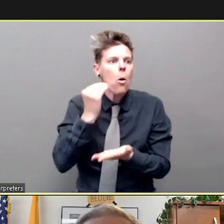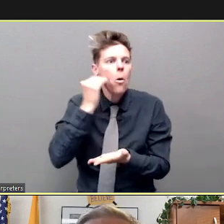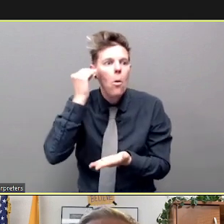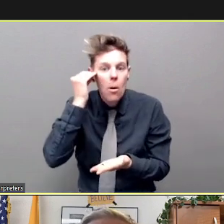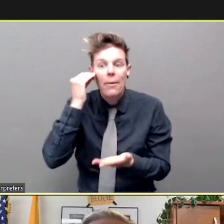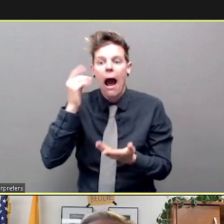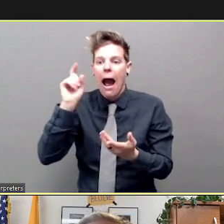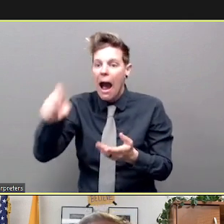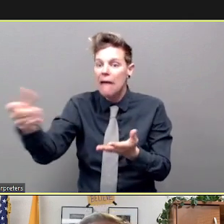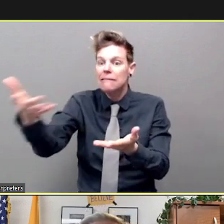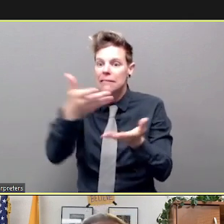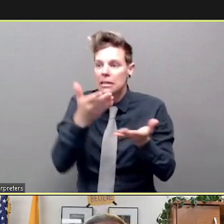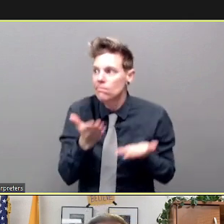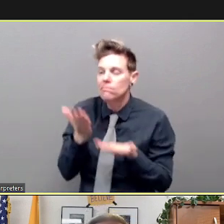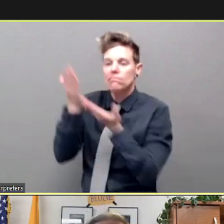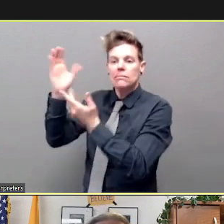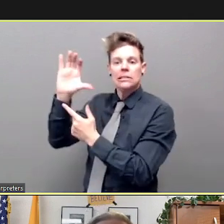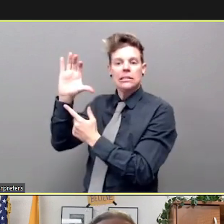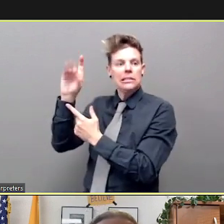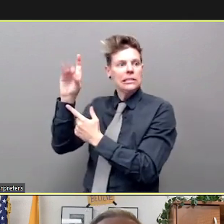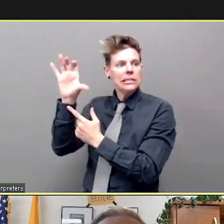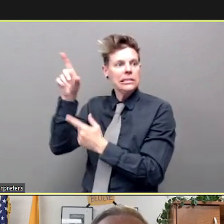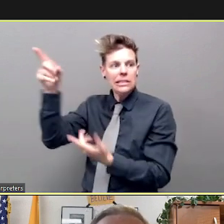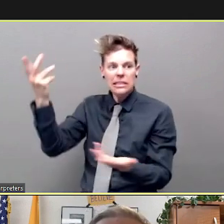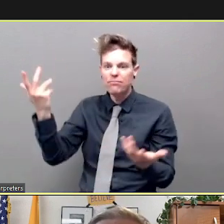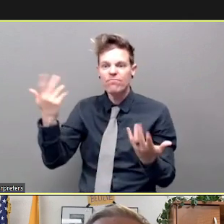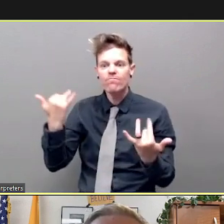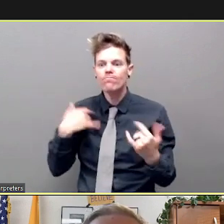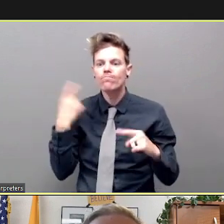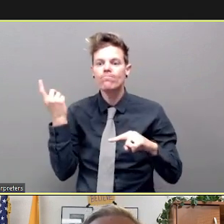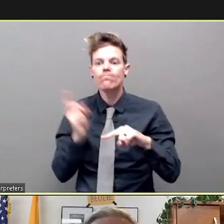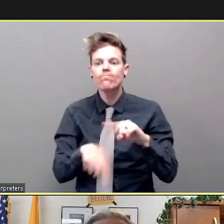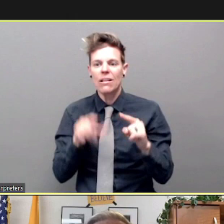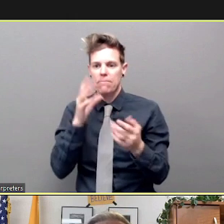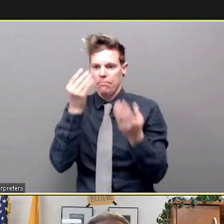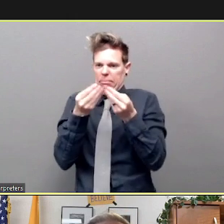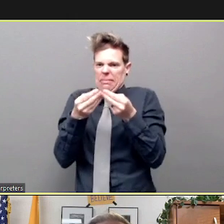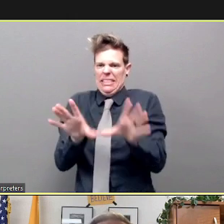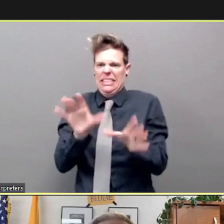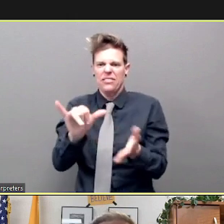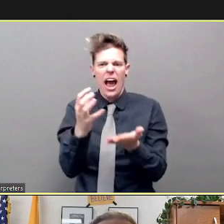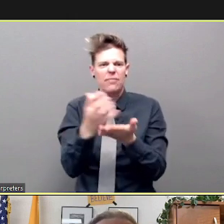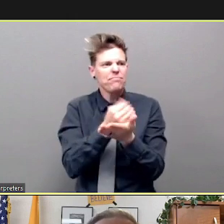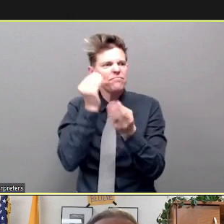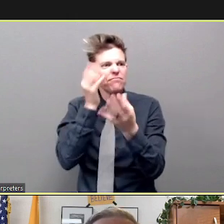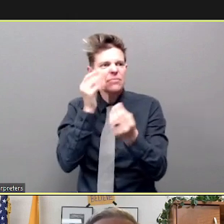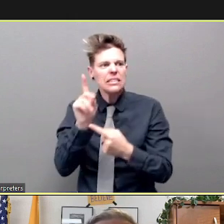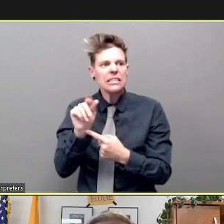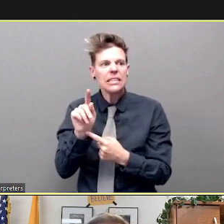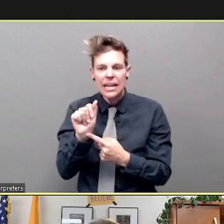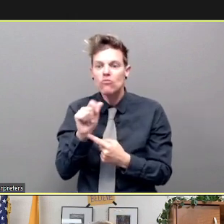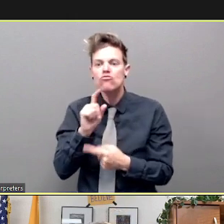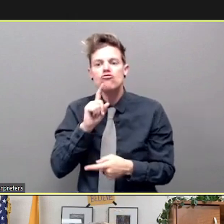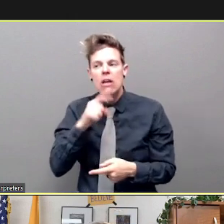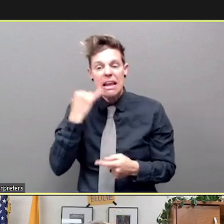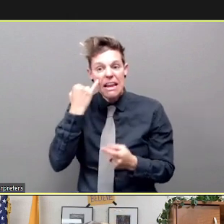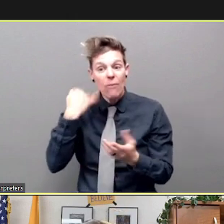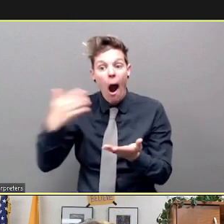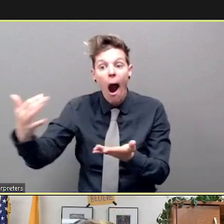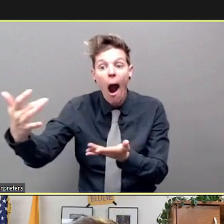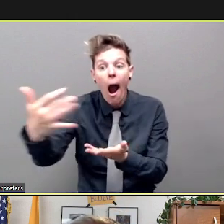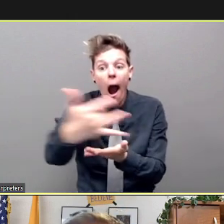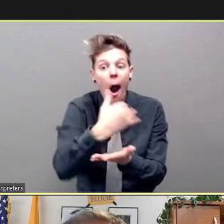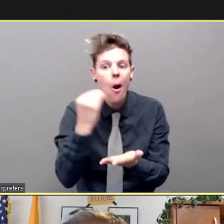counts are maybe 2 or 3 times higher than what we're reporting. We don't know the exact number, but we're clearly on an upswing. And in our